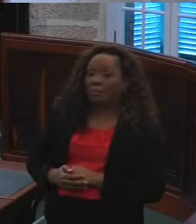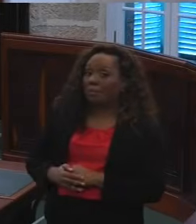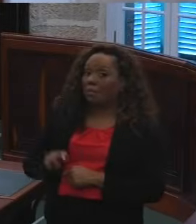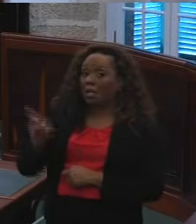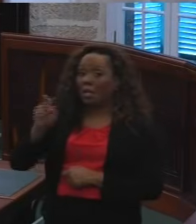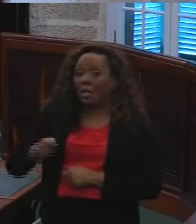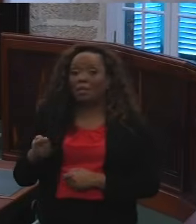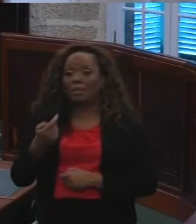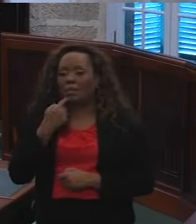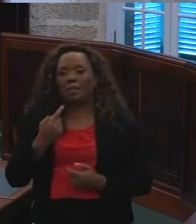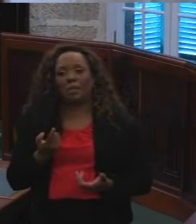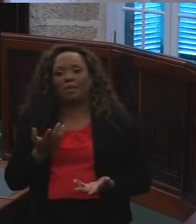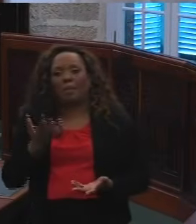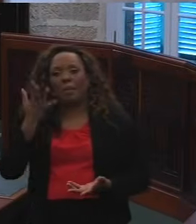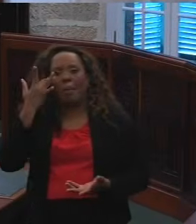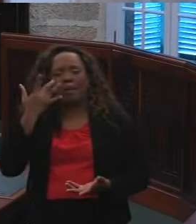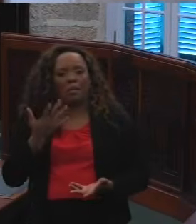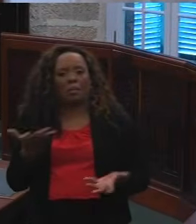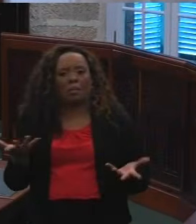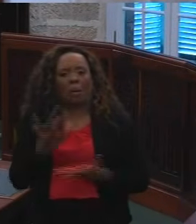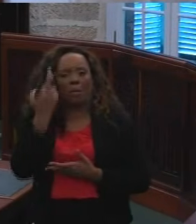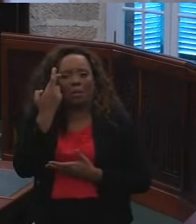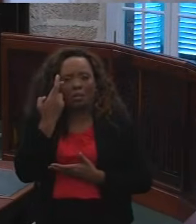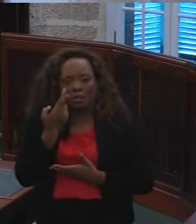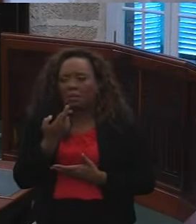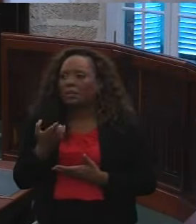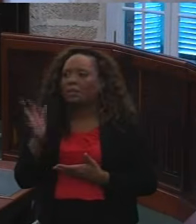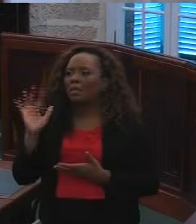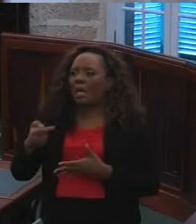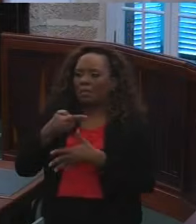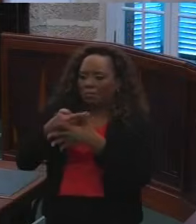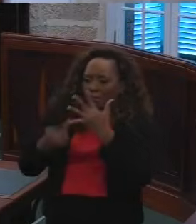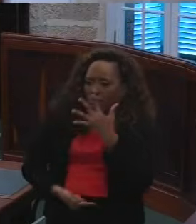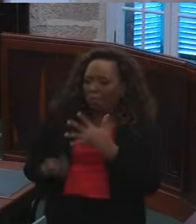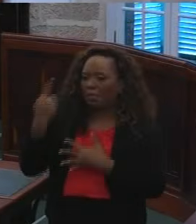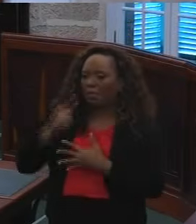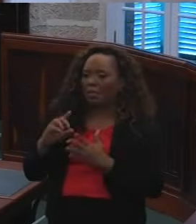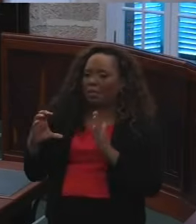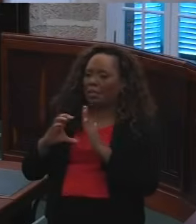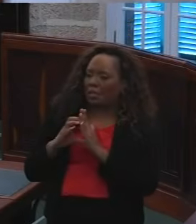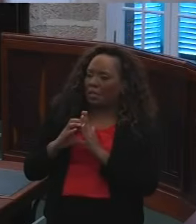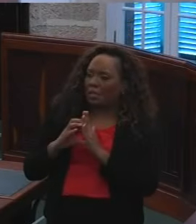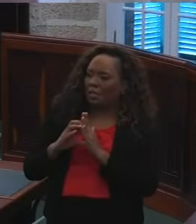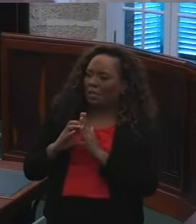documentation. So that is as far as goes in terms of section